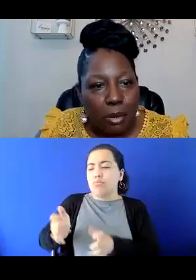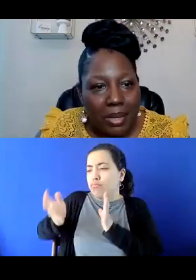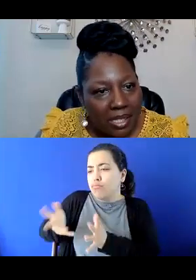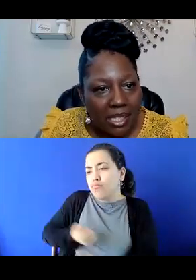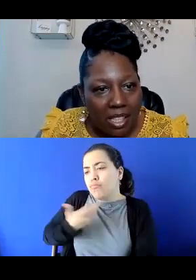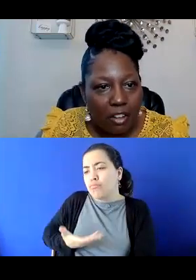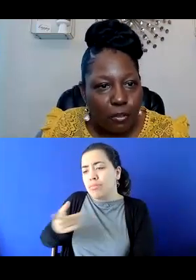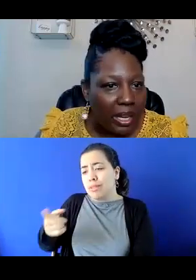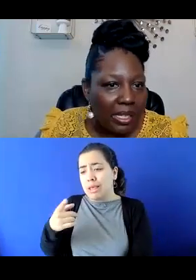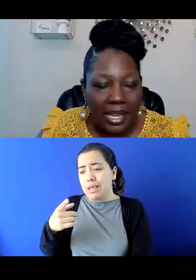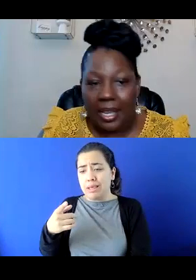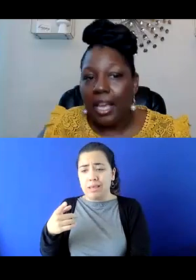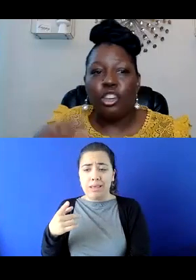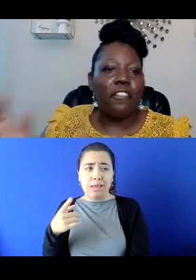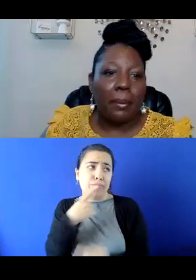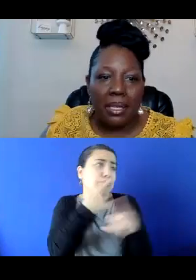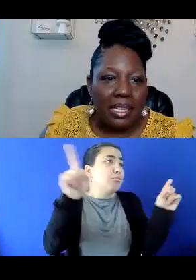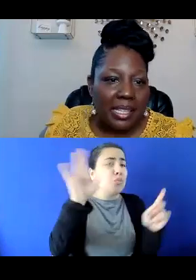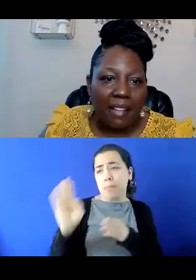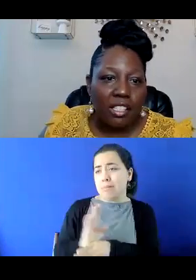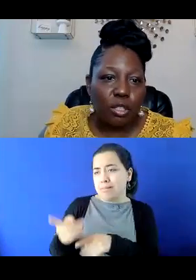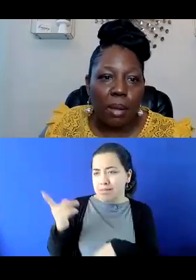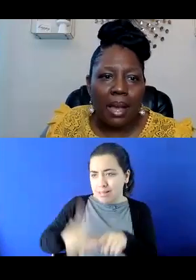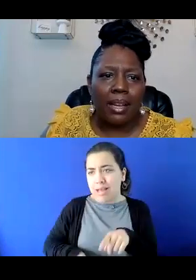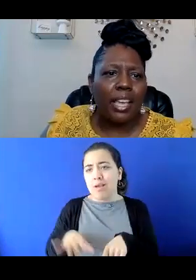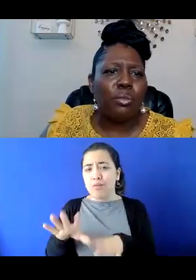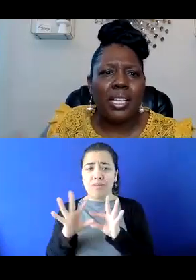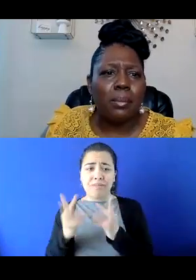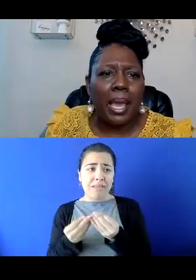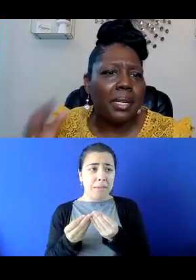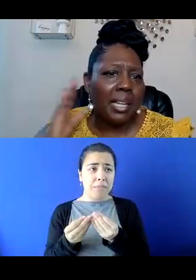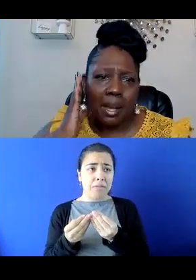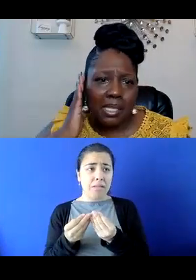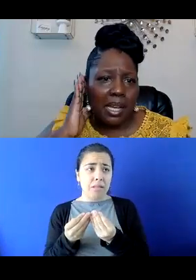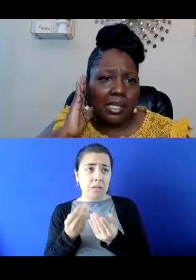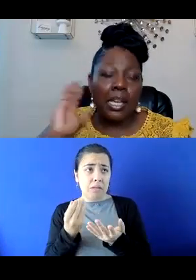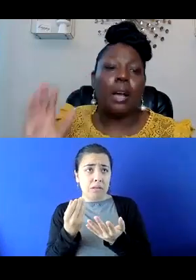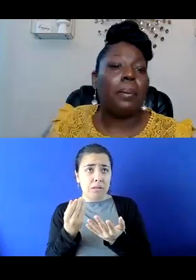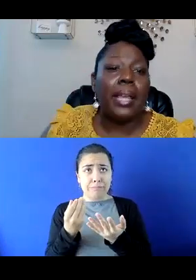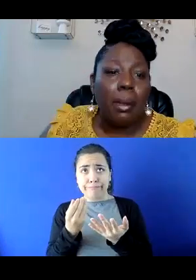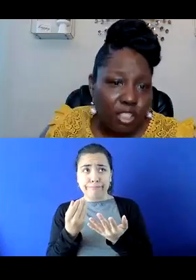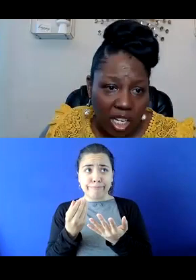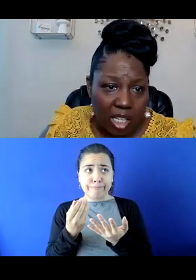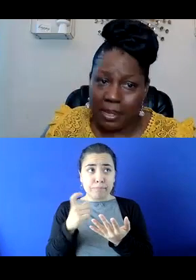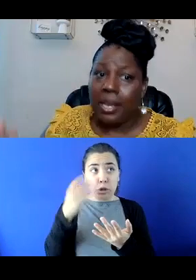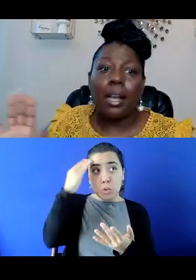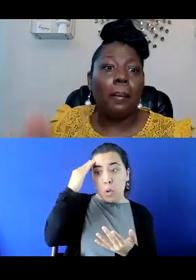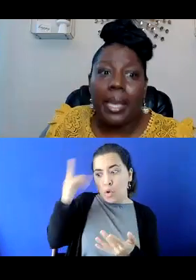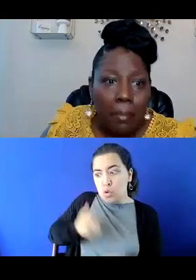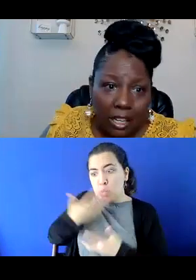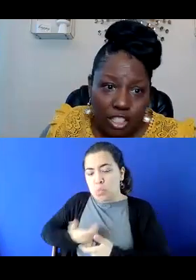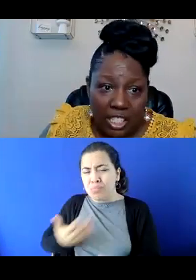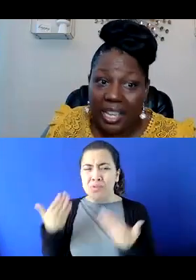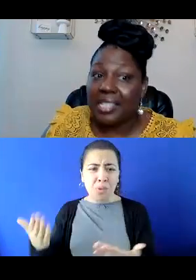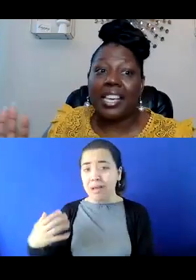tell your business to their friends, and your family doesn't have to know about it. And you get to be able to come to us, complain about your husband,